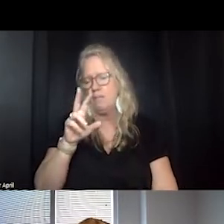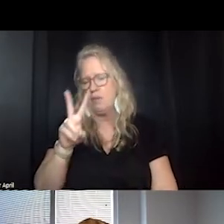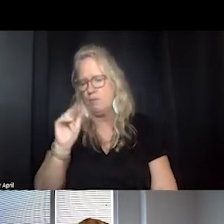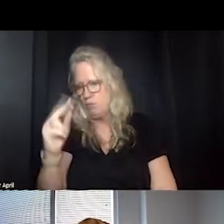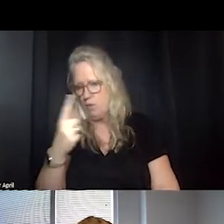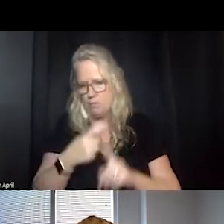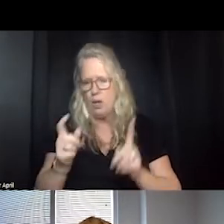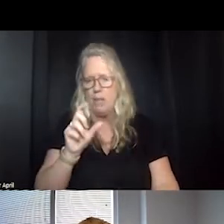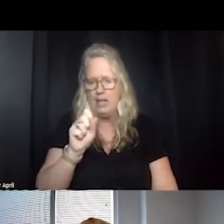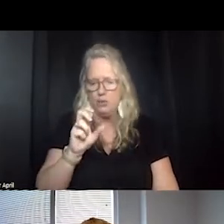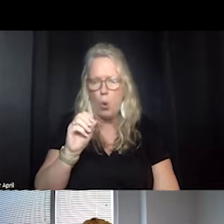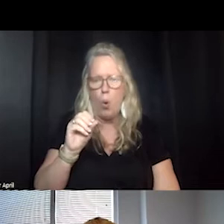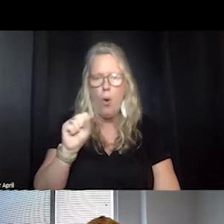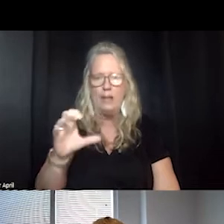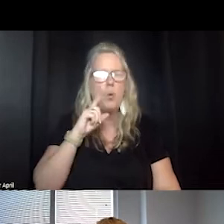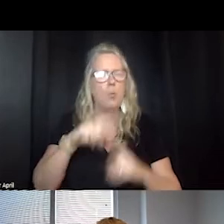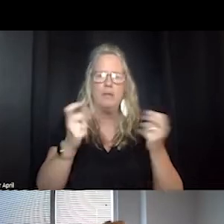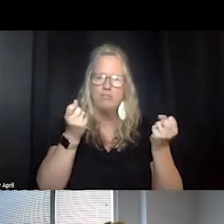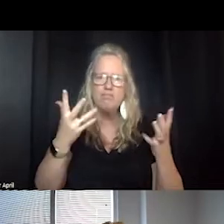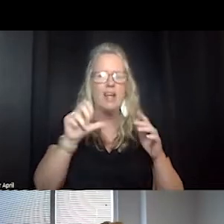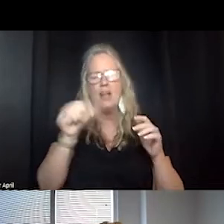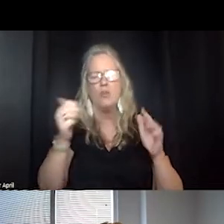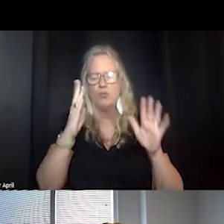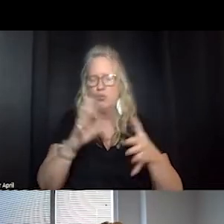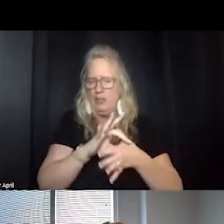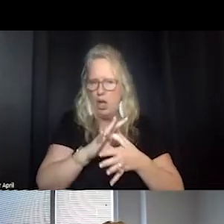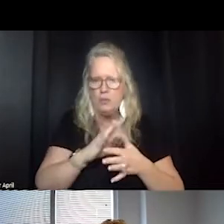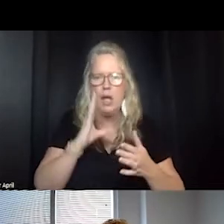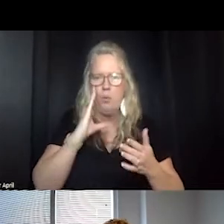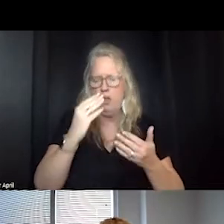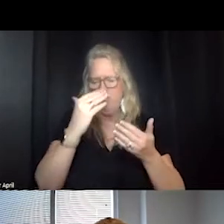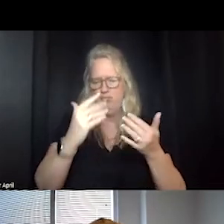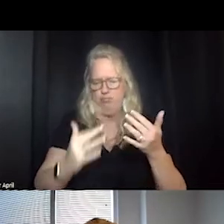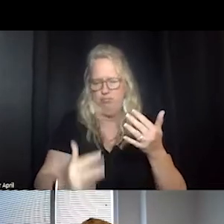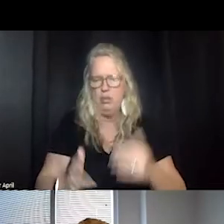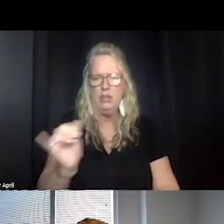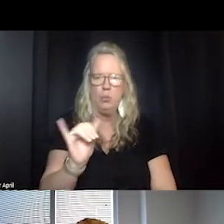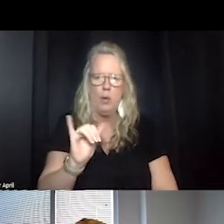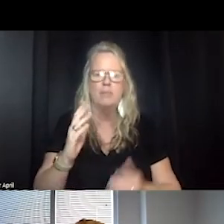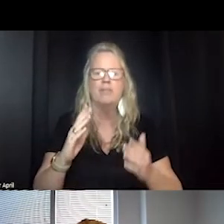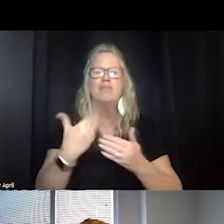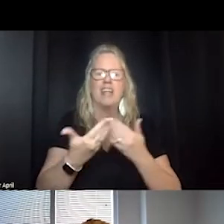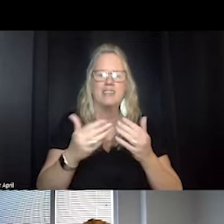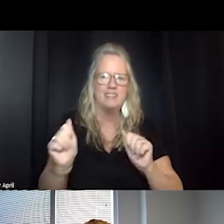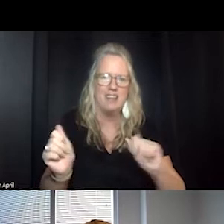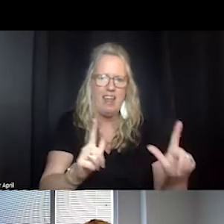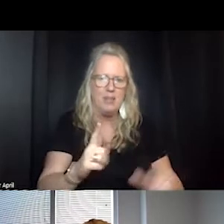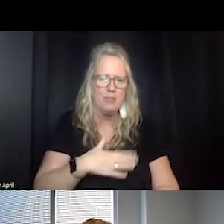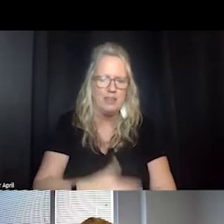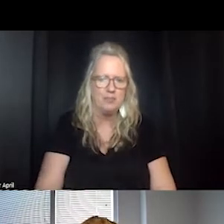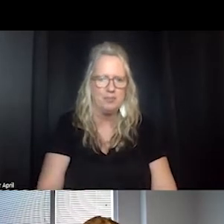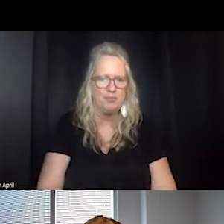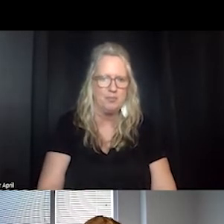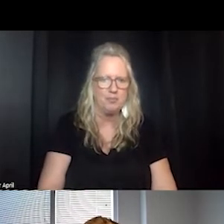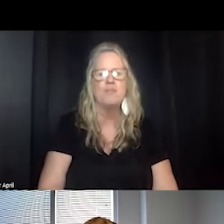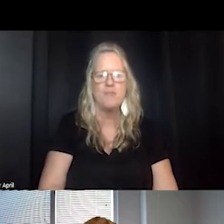accesSOS, but we, as always, have lots of other great content to get to as well. Next slide, please.